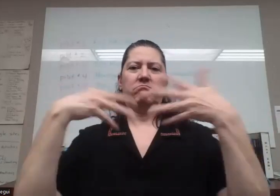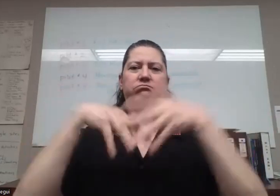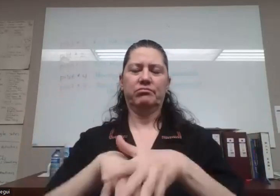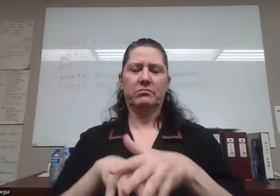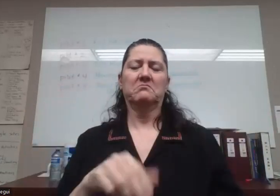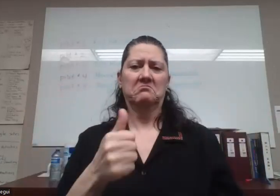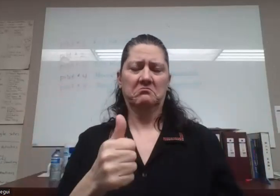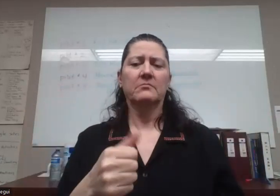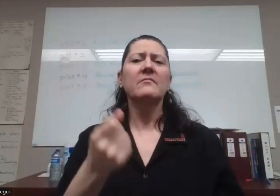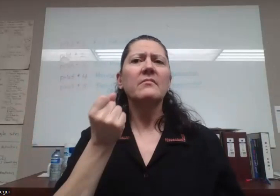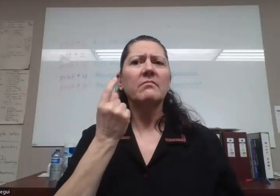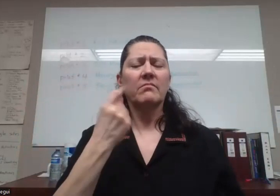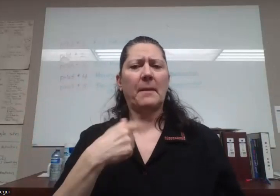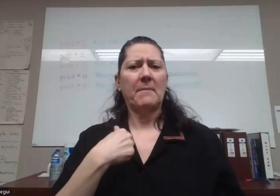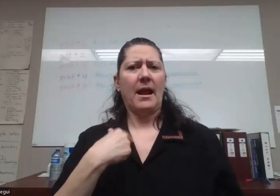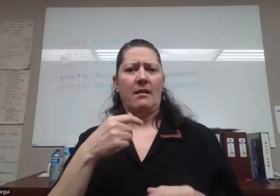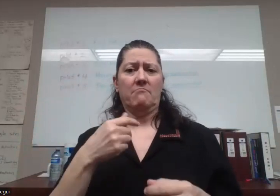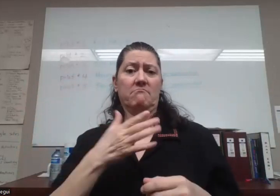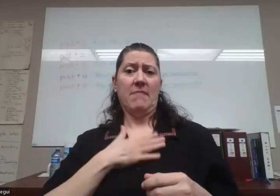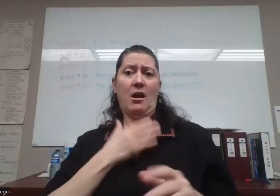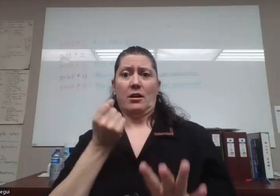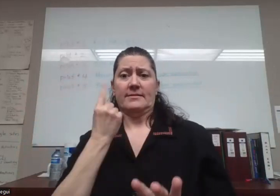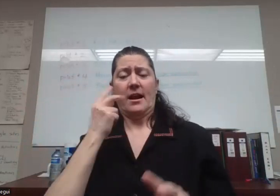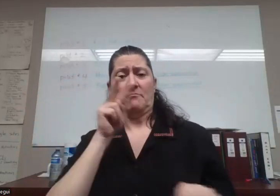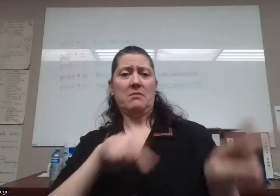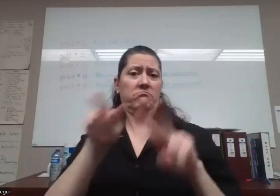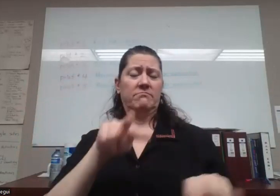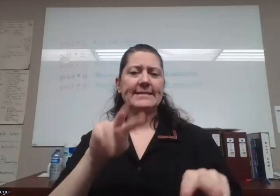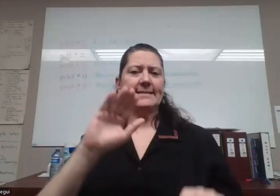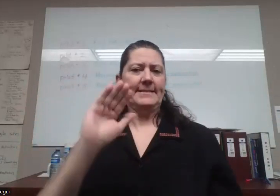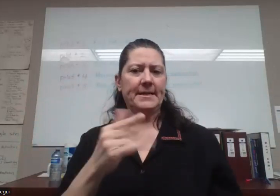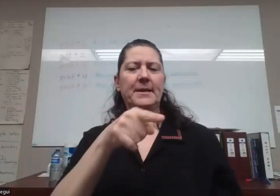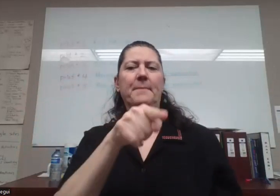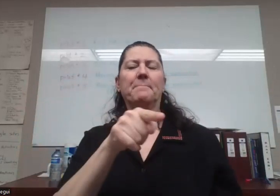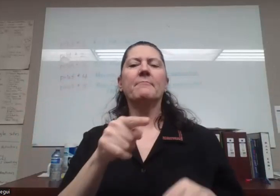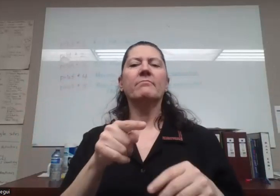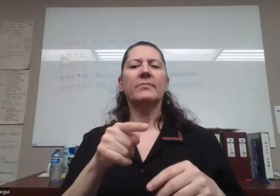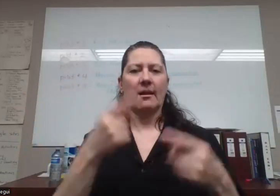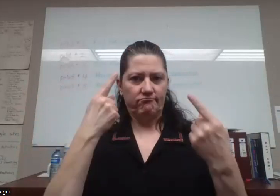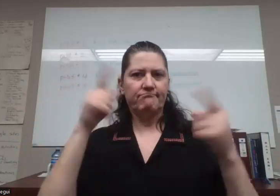of integrating with other programs, I think it's a great idea.